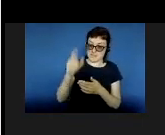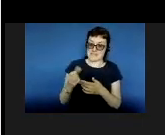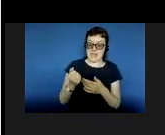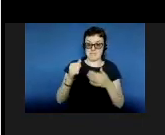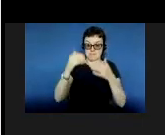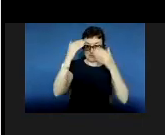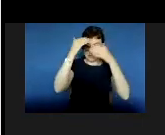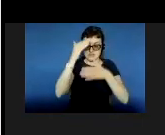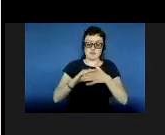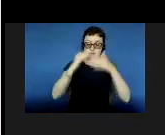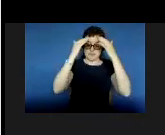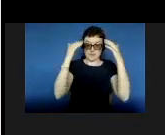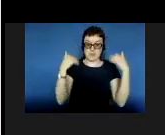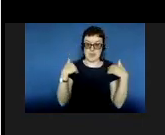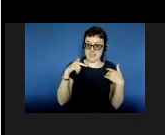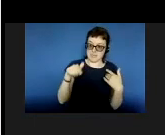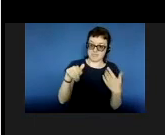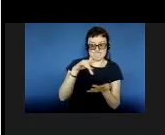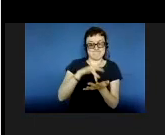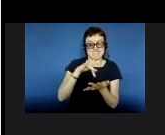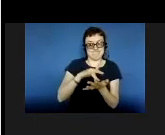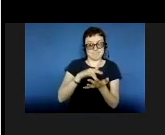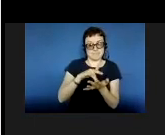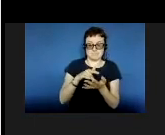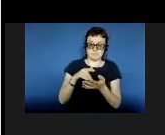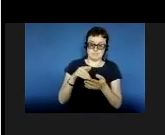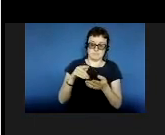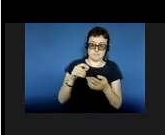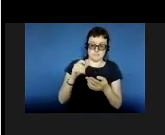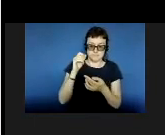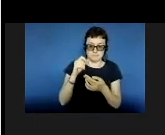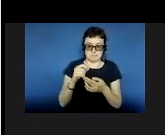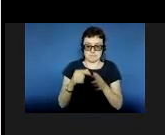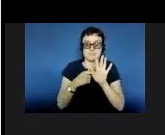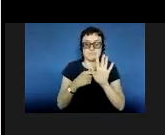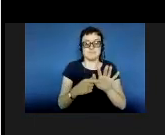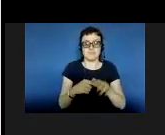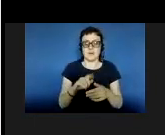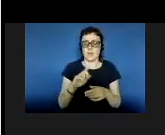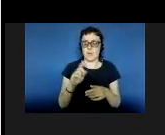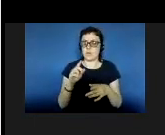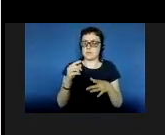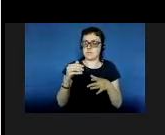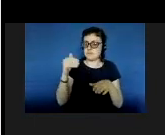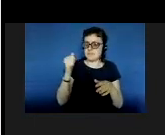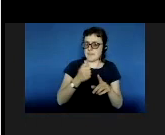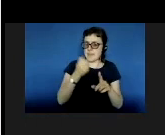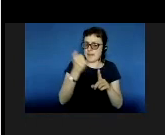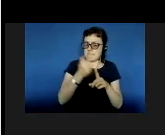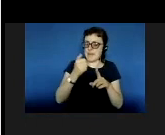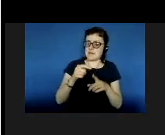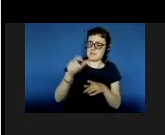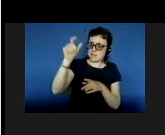curation? What is the ethical impact of sharing art created in mental health care settings on the public, the healthcare setting, and